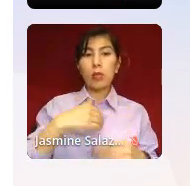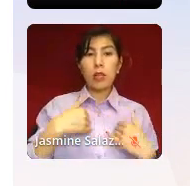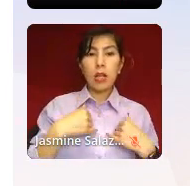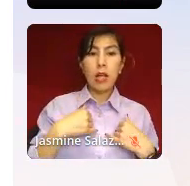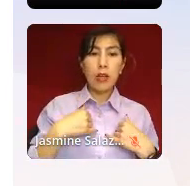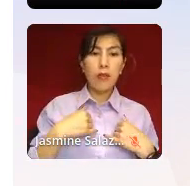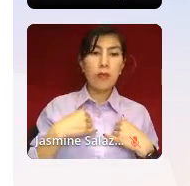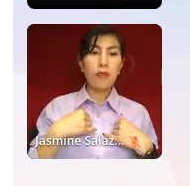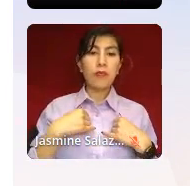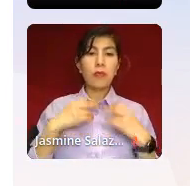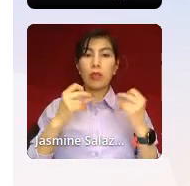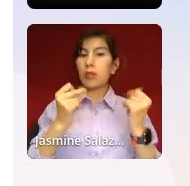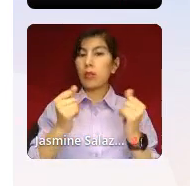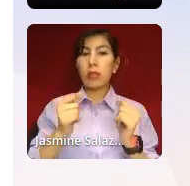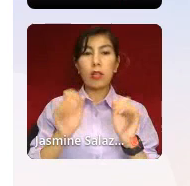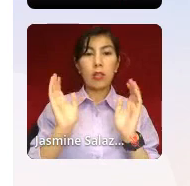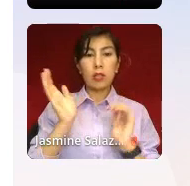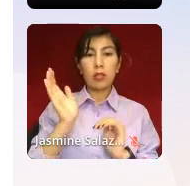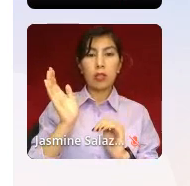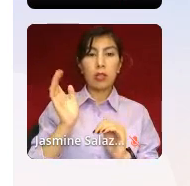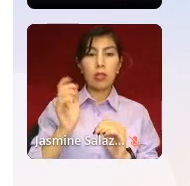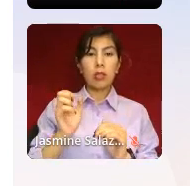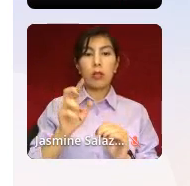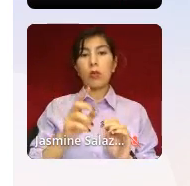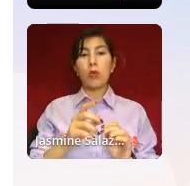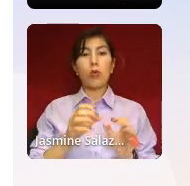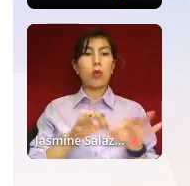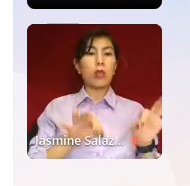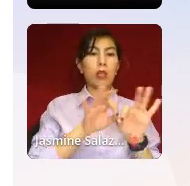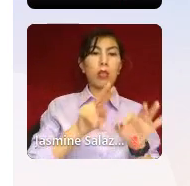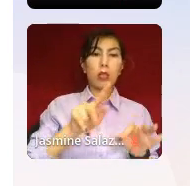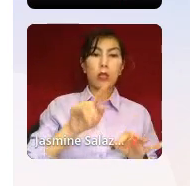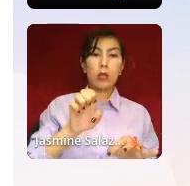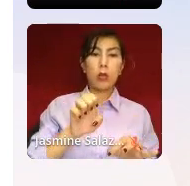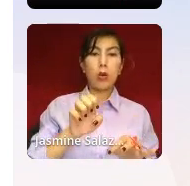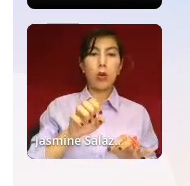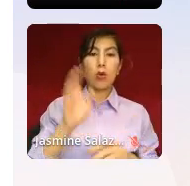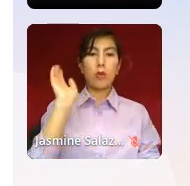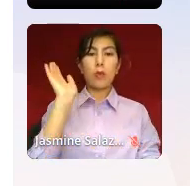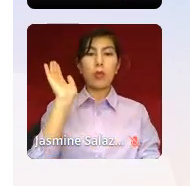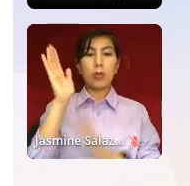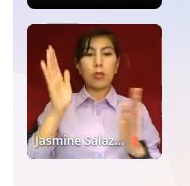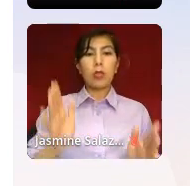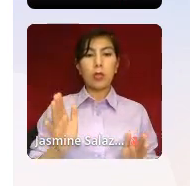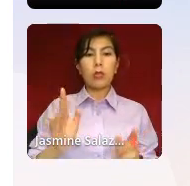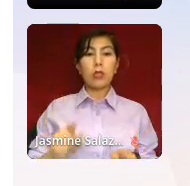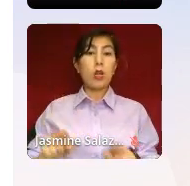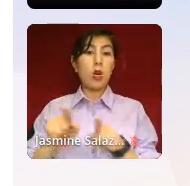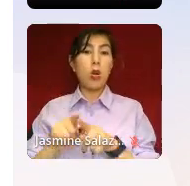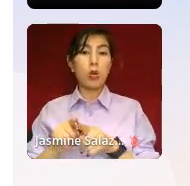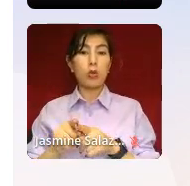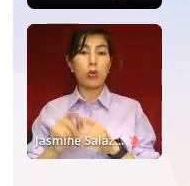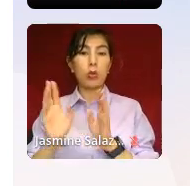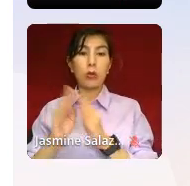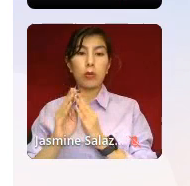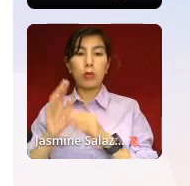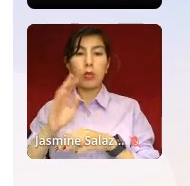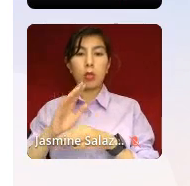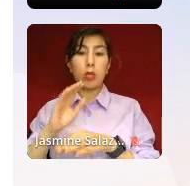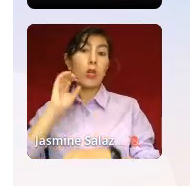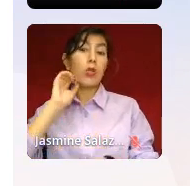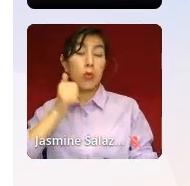talk. We have one of our keynote presenters today, and then also a session on May 11th